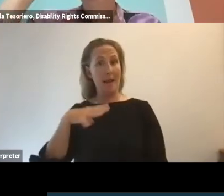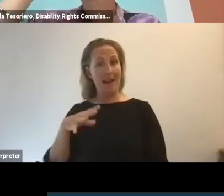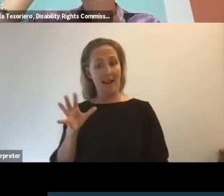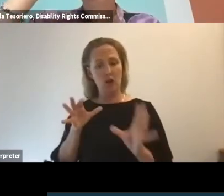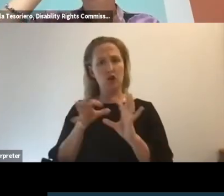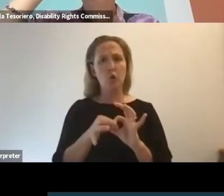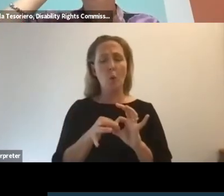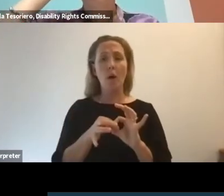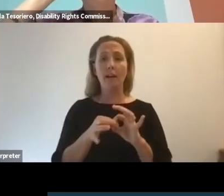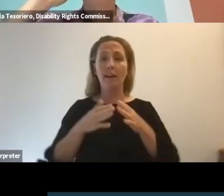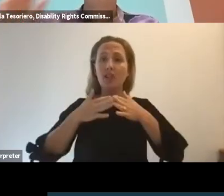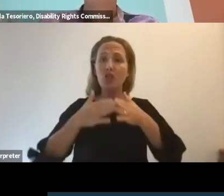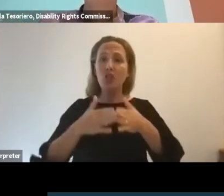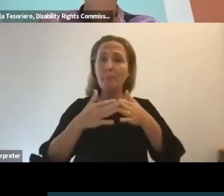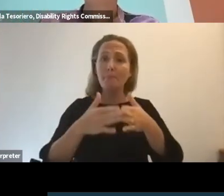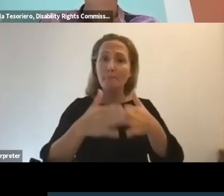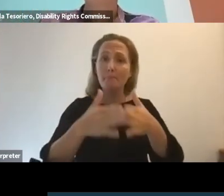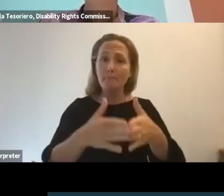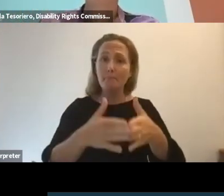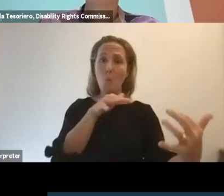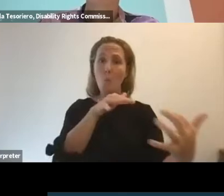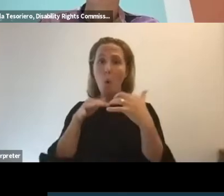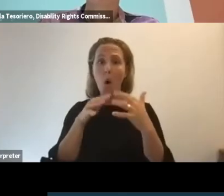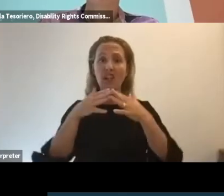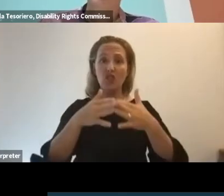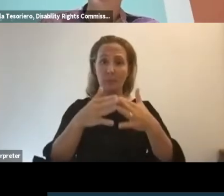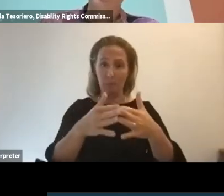warships, it did take a lot of,